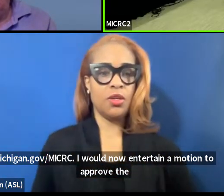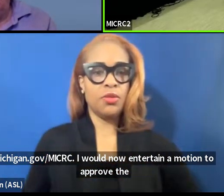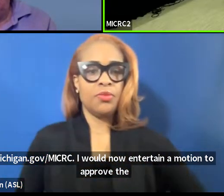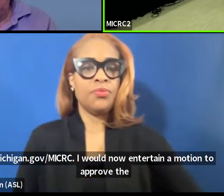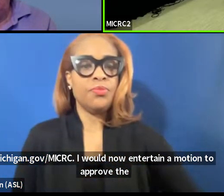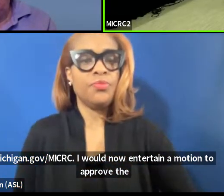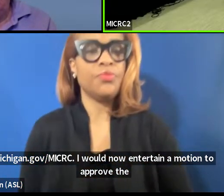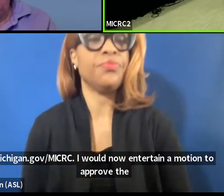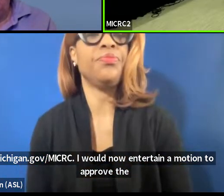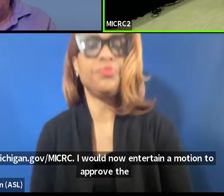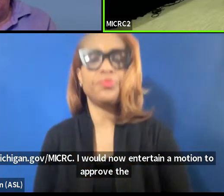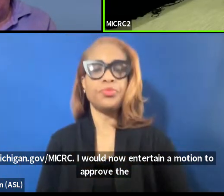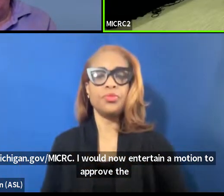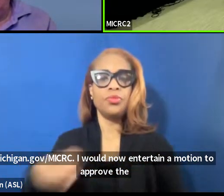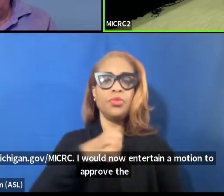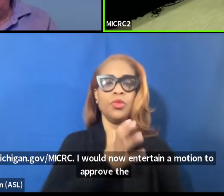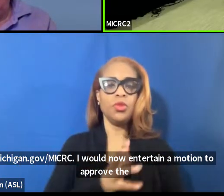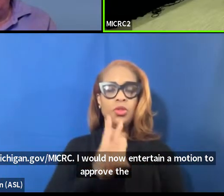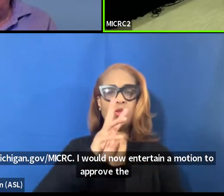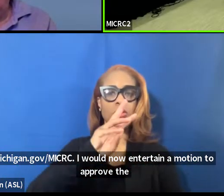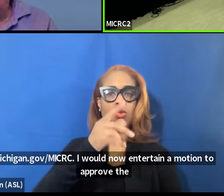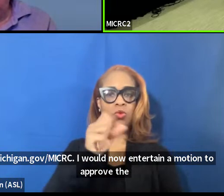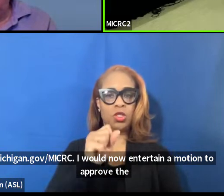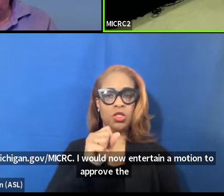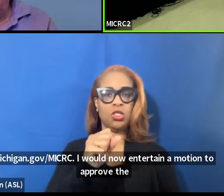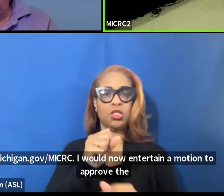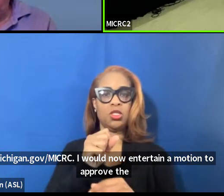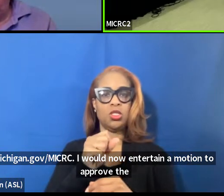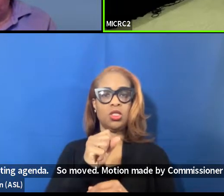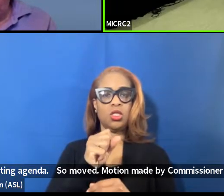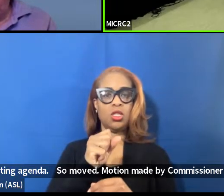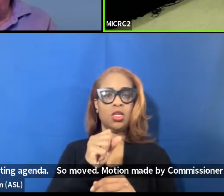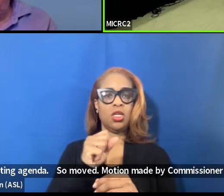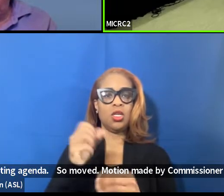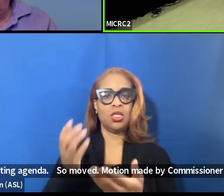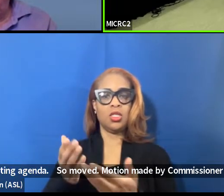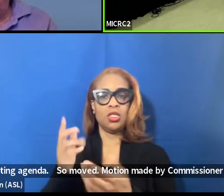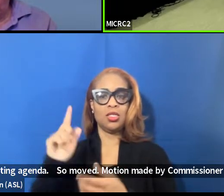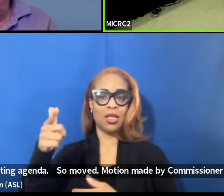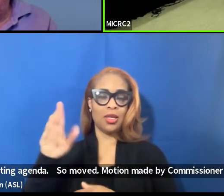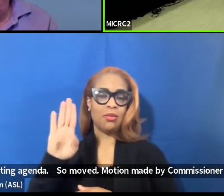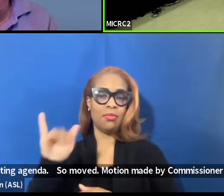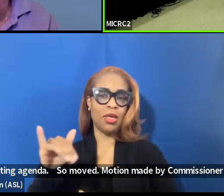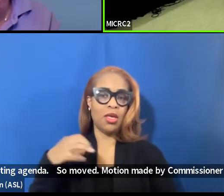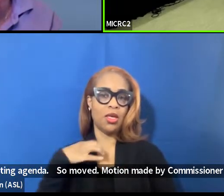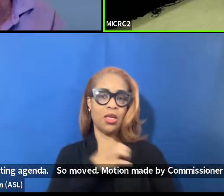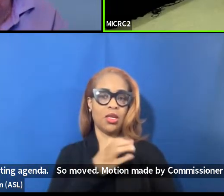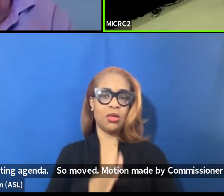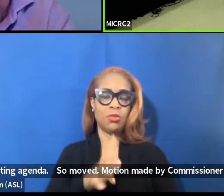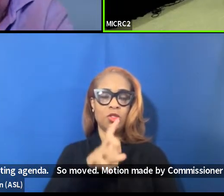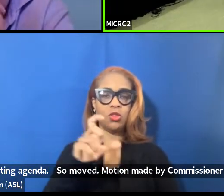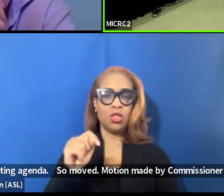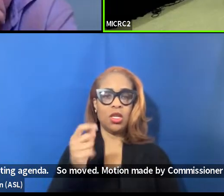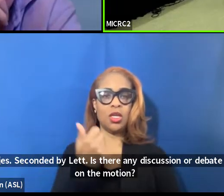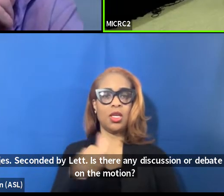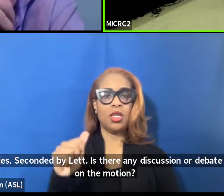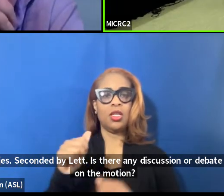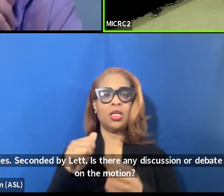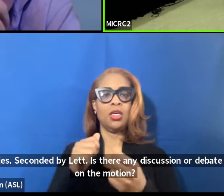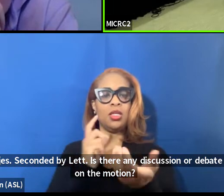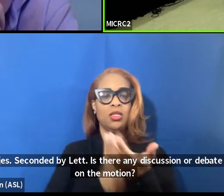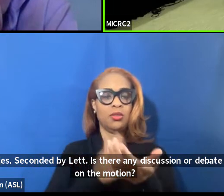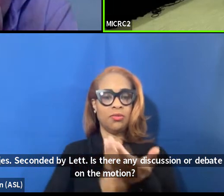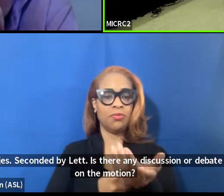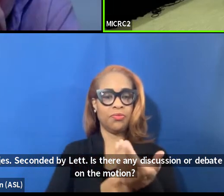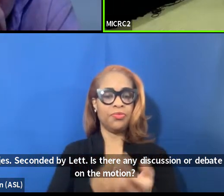commissioner witches the first and commissioner let the second is there any discussion or debate on the motion hearing none it is moved and